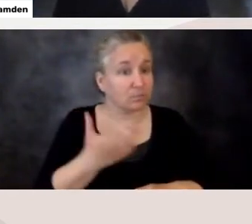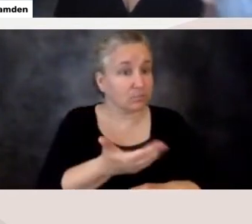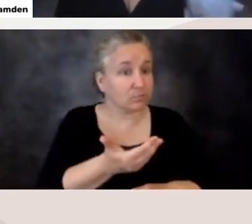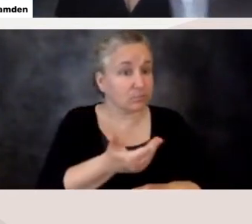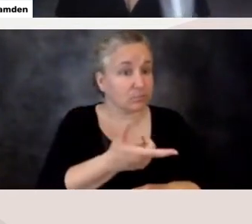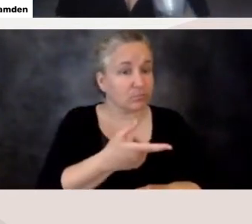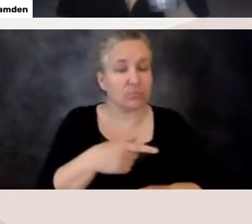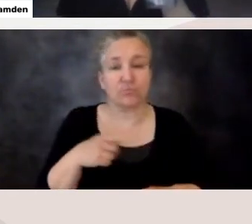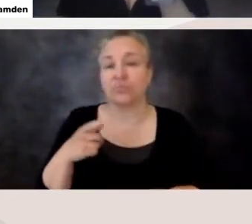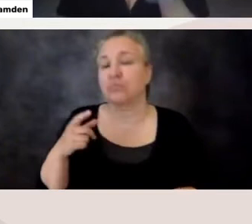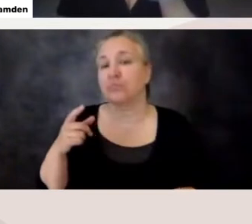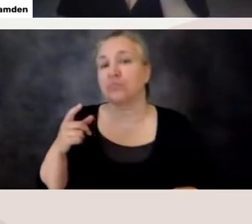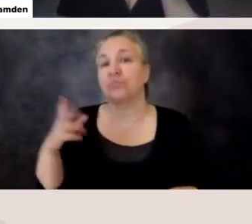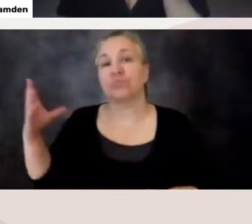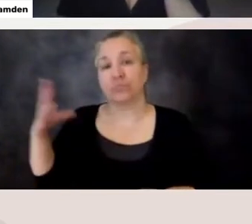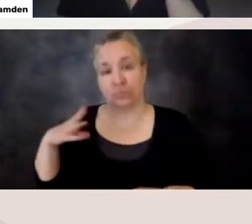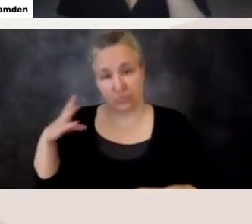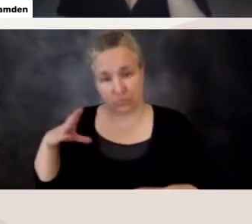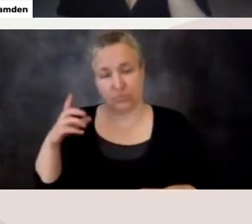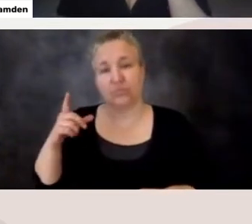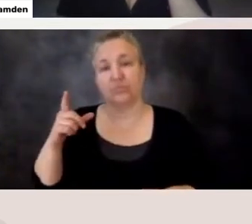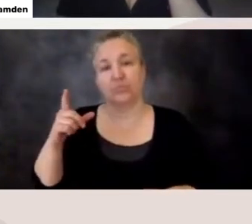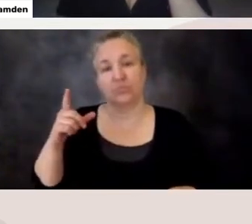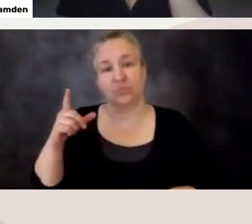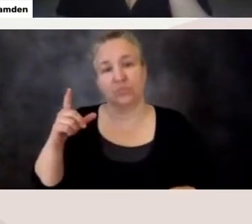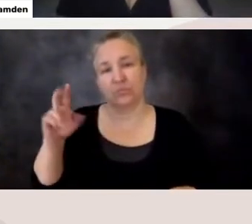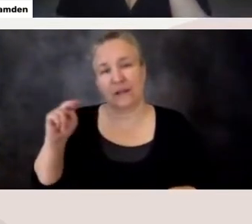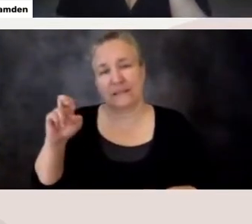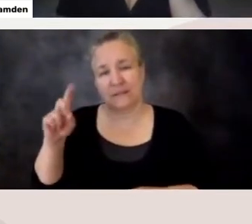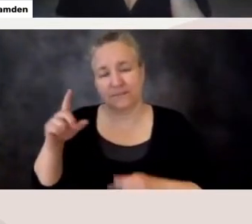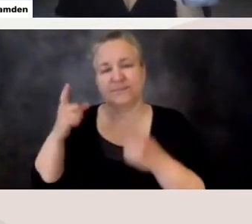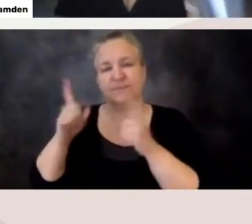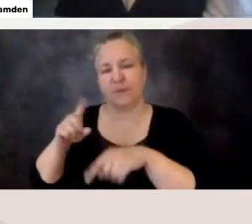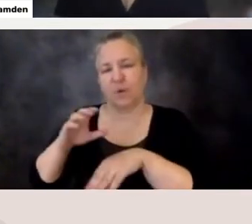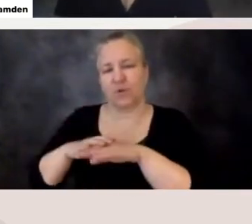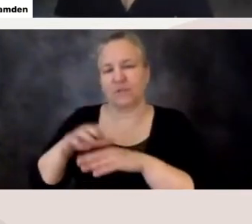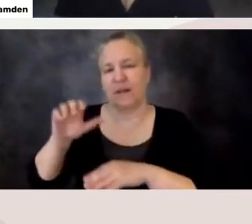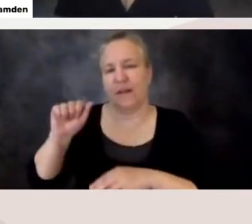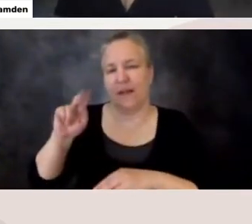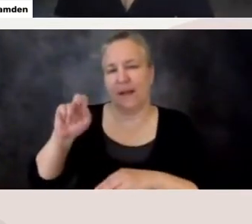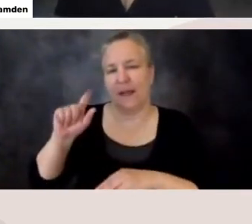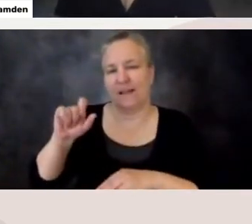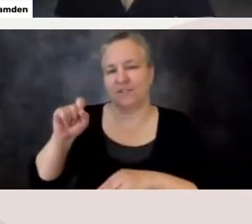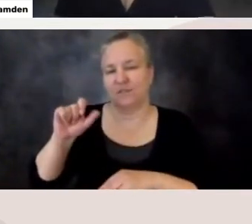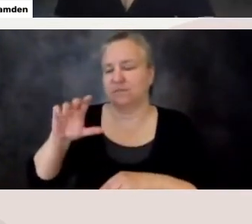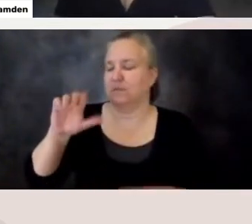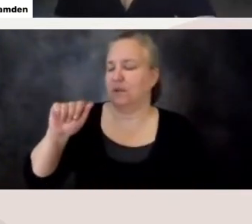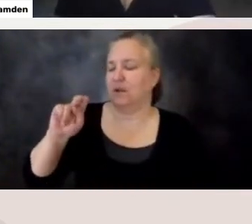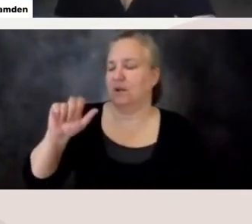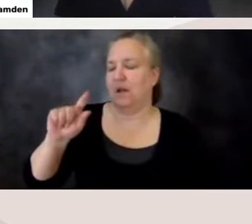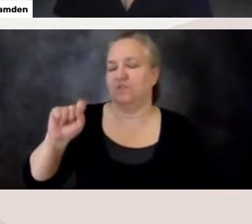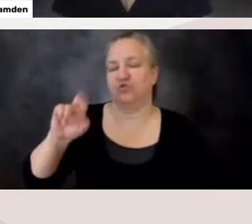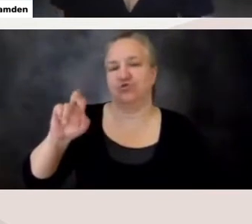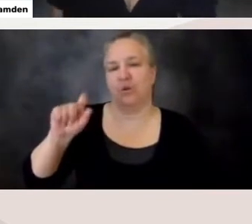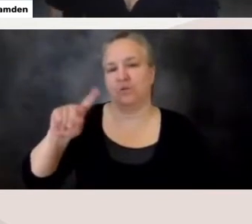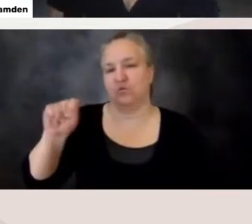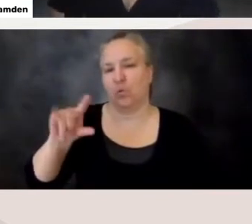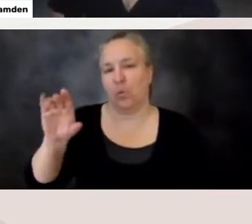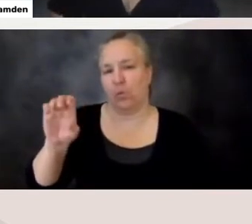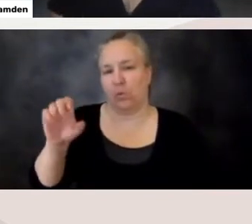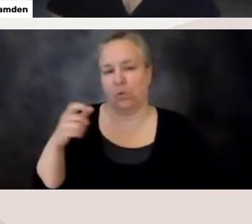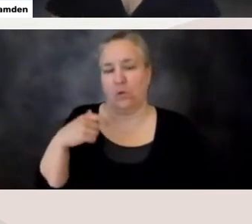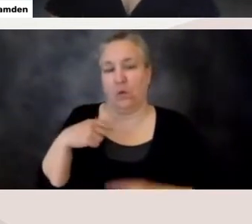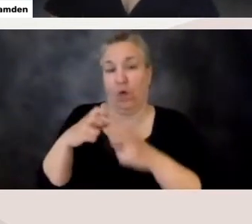was NED for a little while, I was on anastrozole, and I couldn't handle the joint